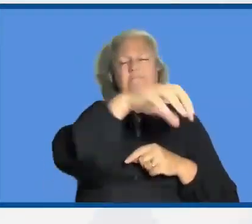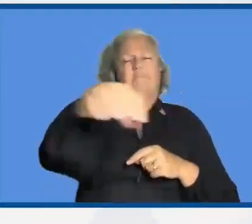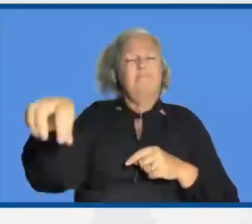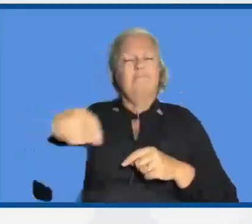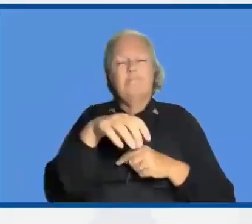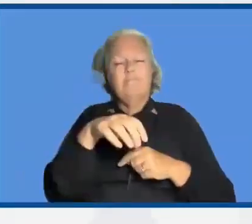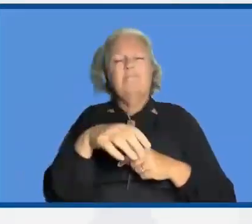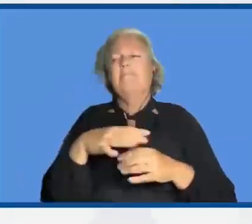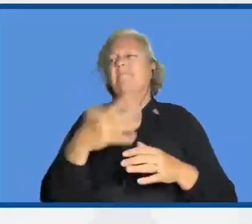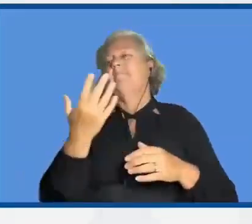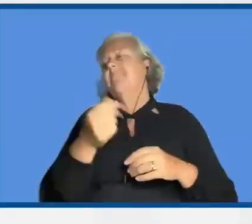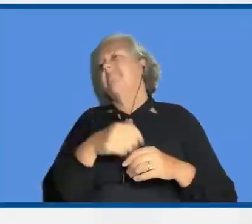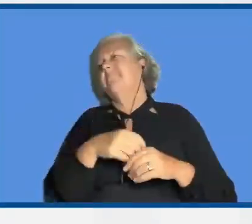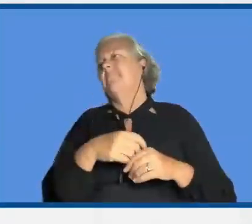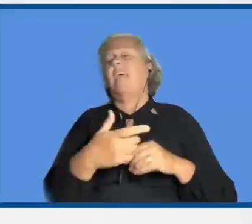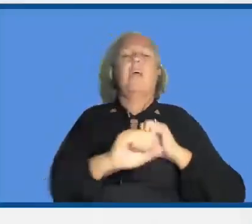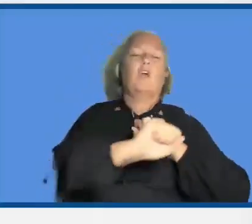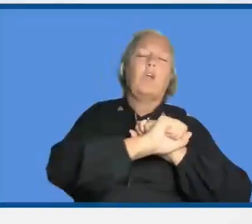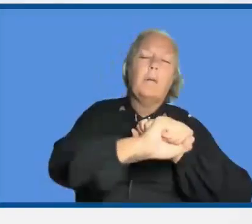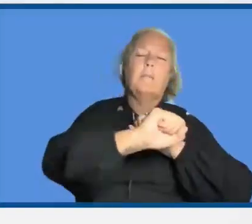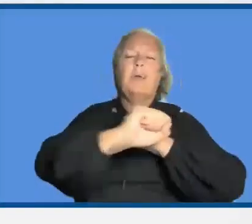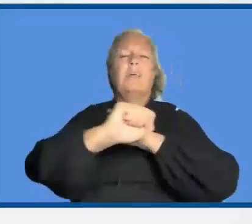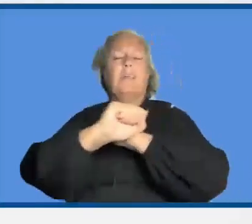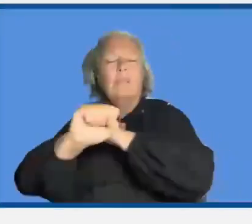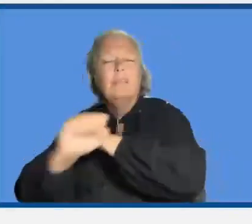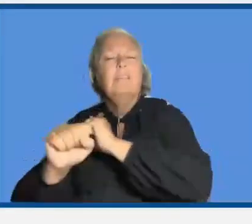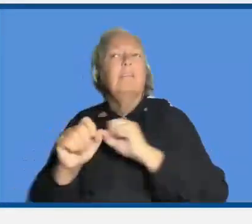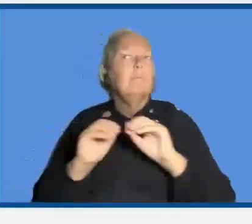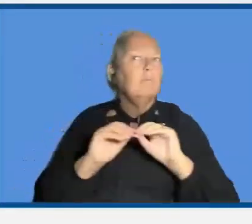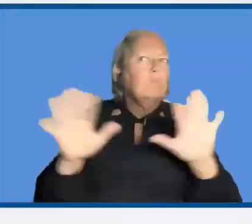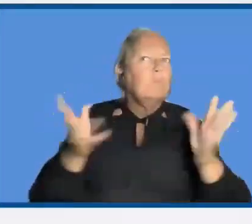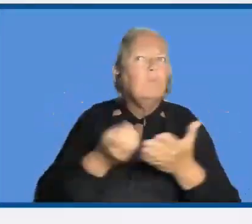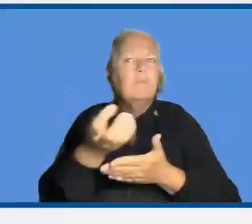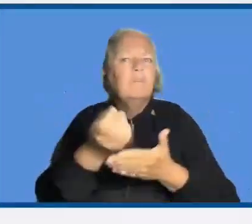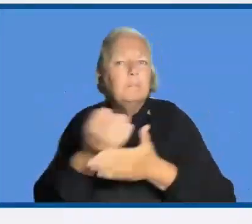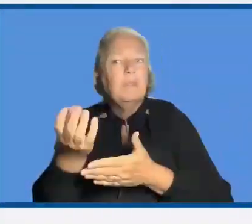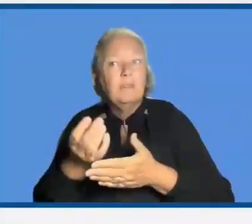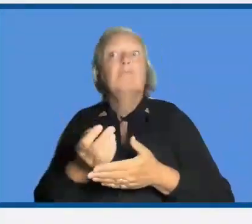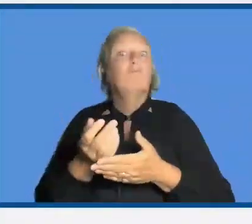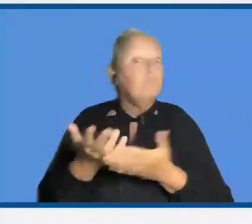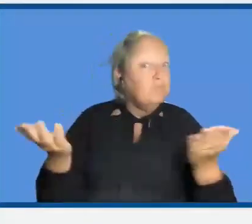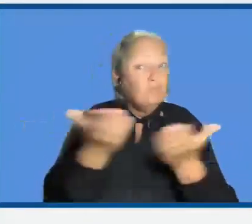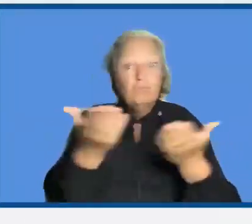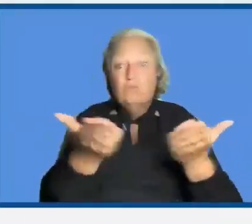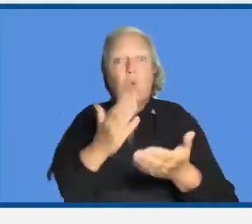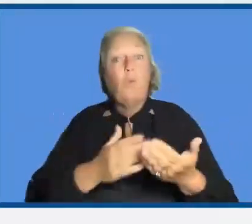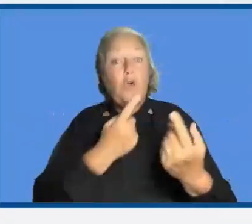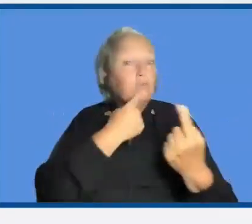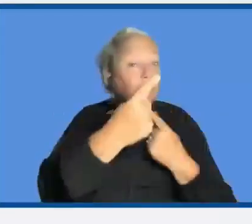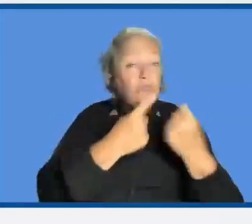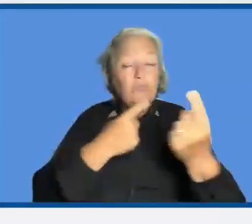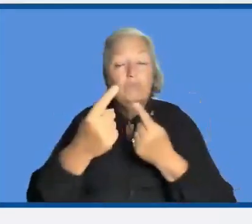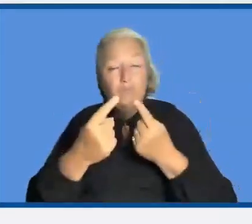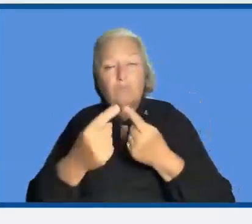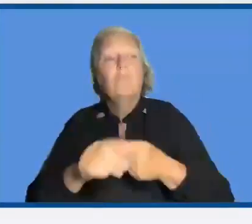campaigns, can debate and discuss about this topic, and then would just discuss it in their own political